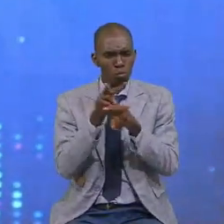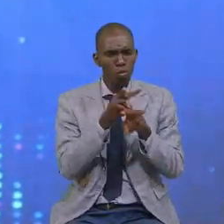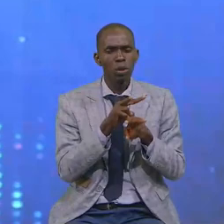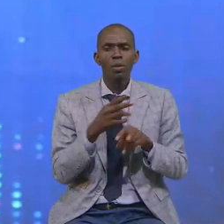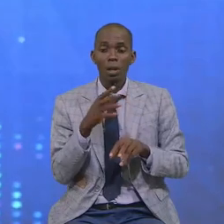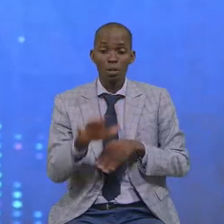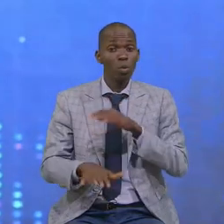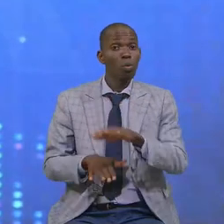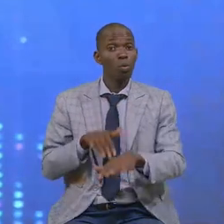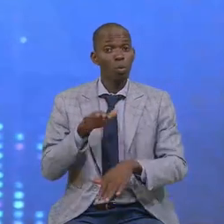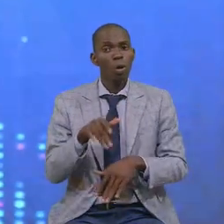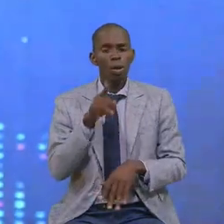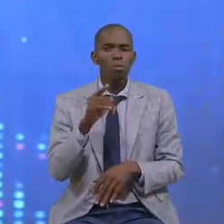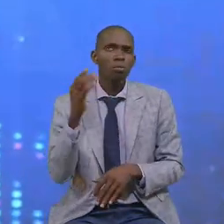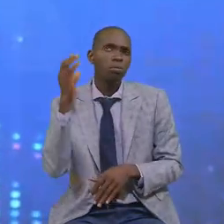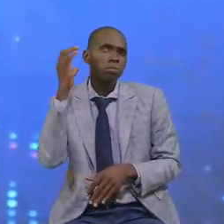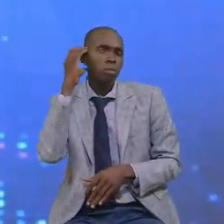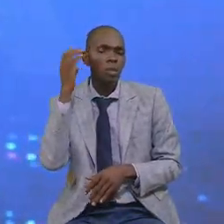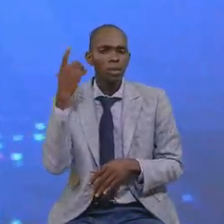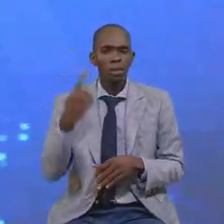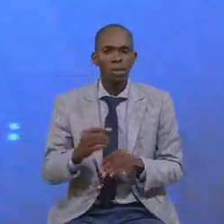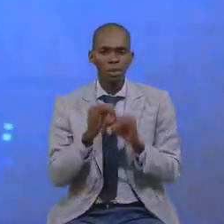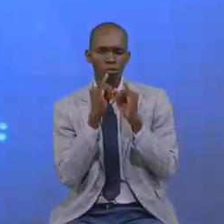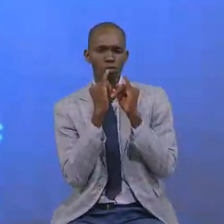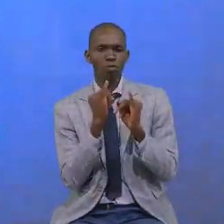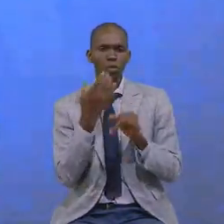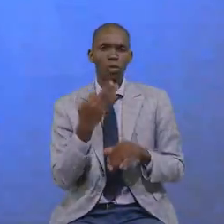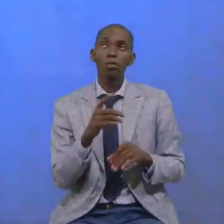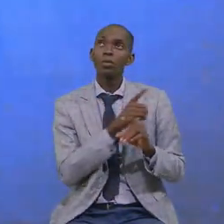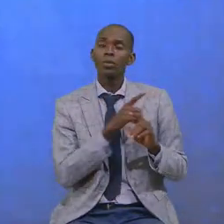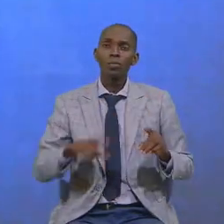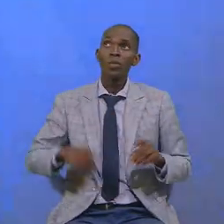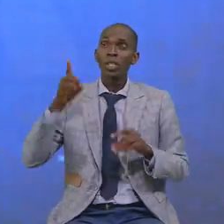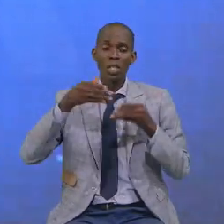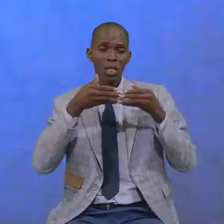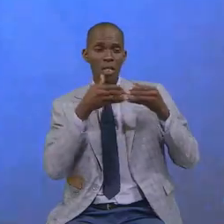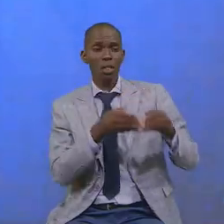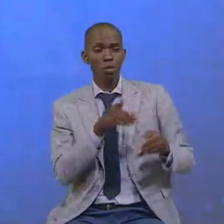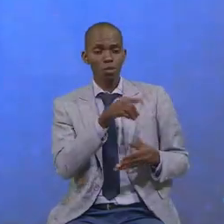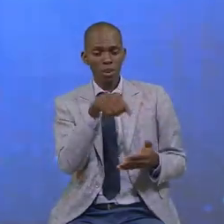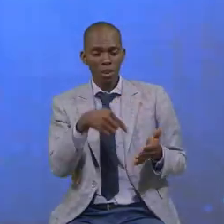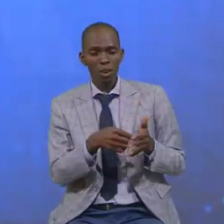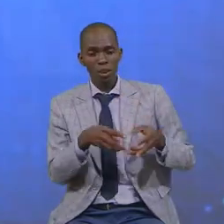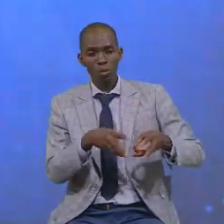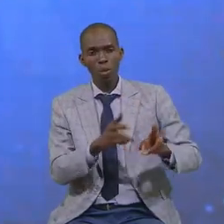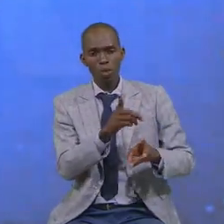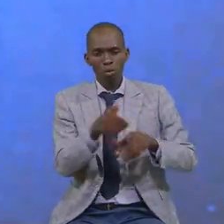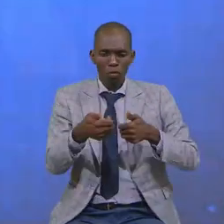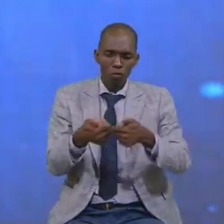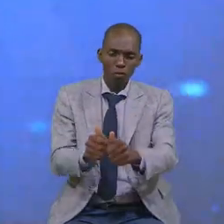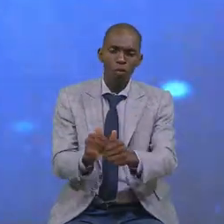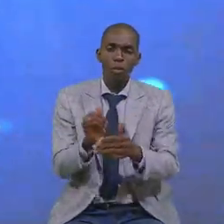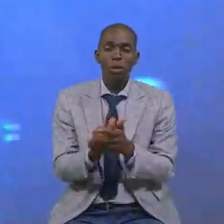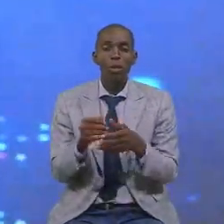listen to the directives of the Lord, and he leads you that this is the way to go, and you walk in it,